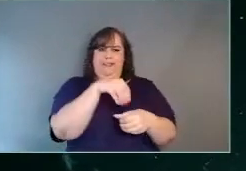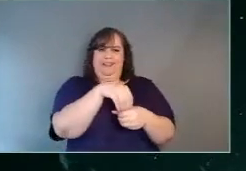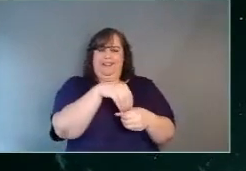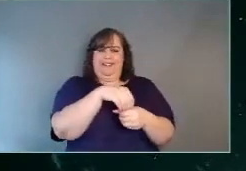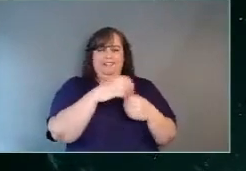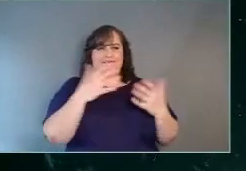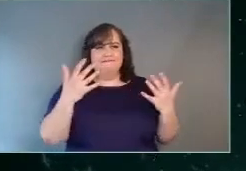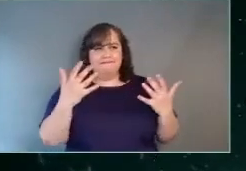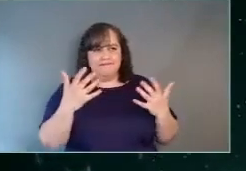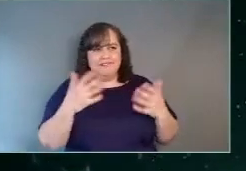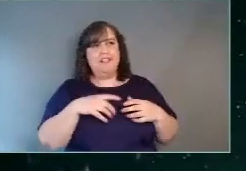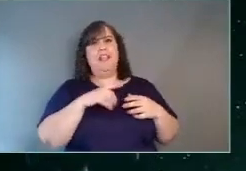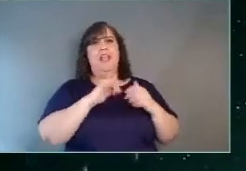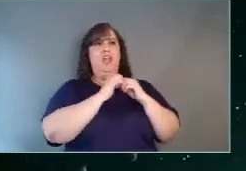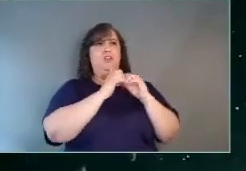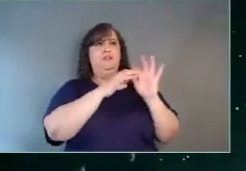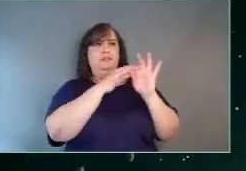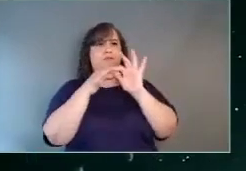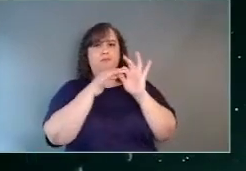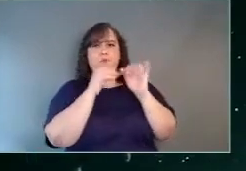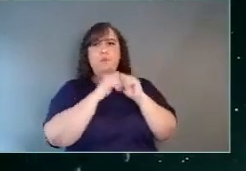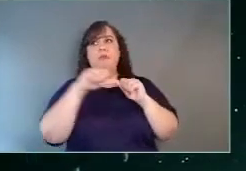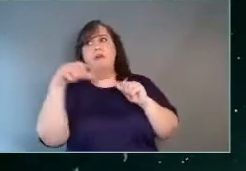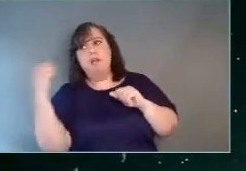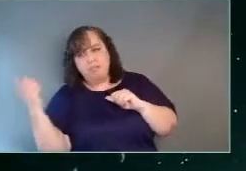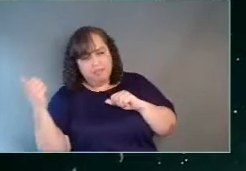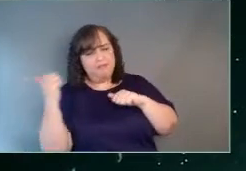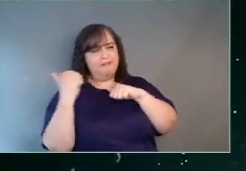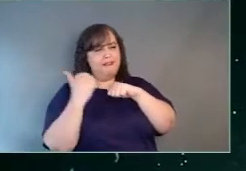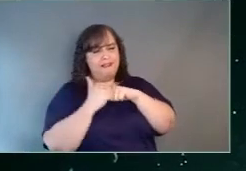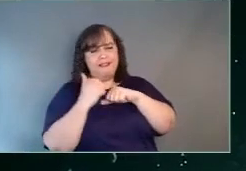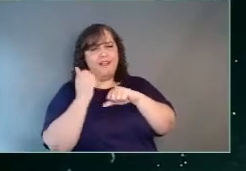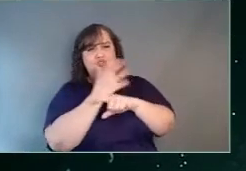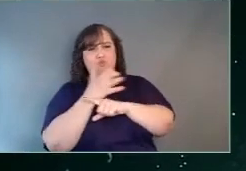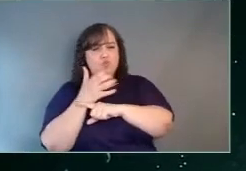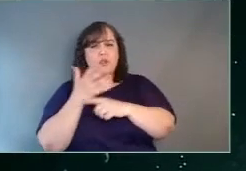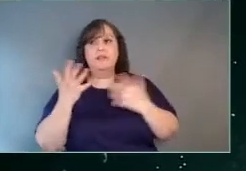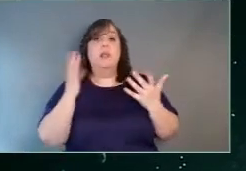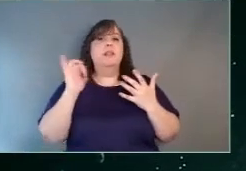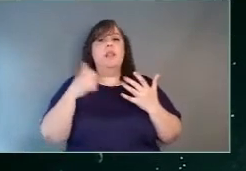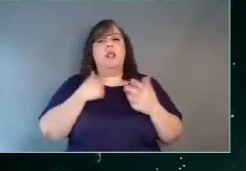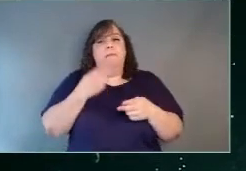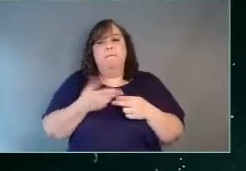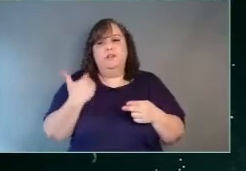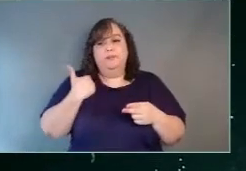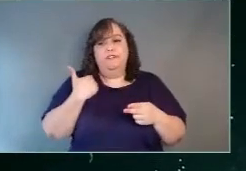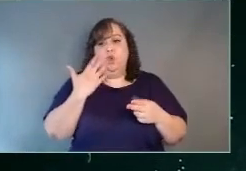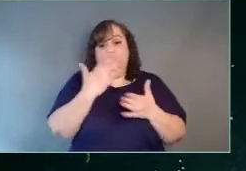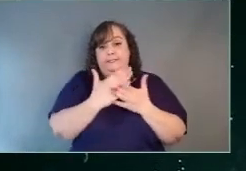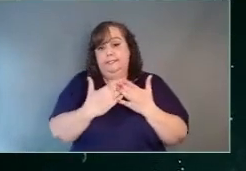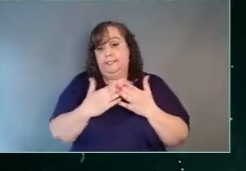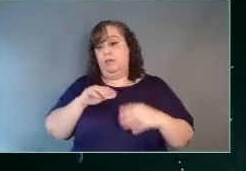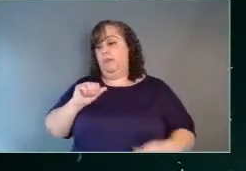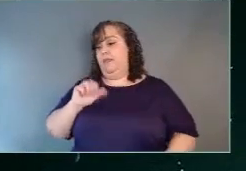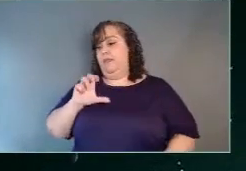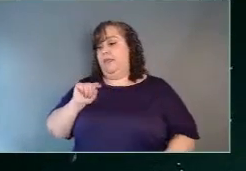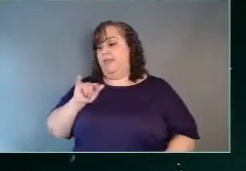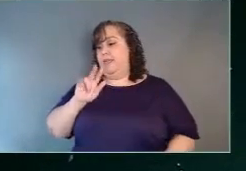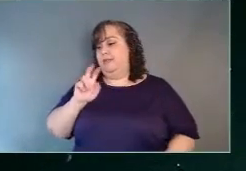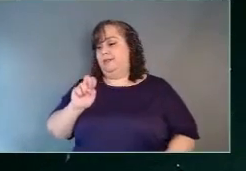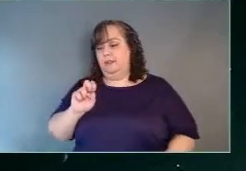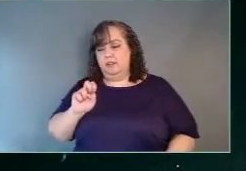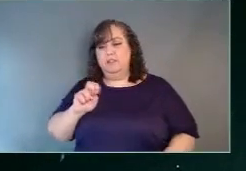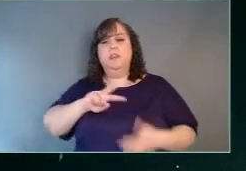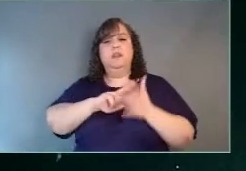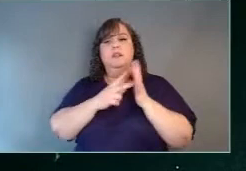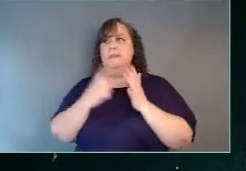other asteroids. Some asteroids, like I mentioned earlier, are what we call active, so they do have some sort of